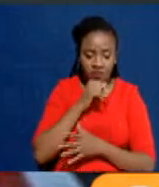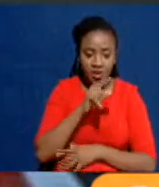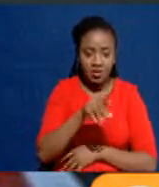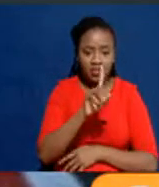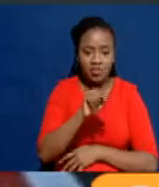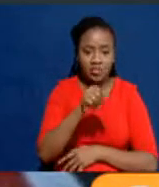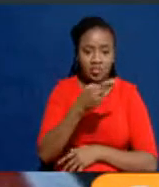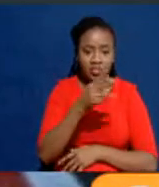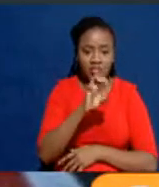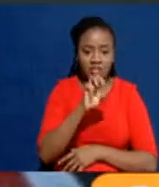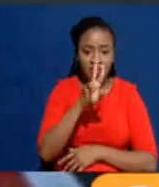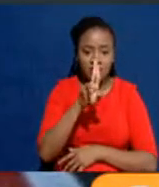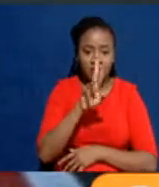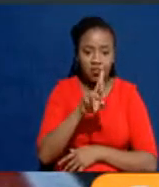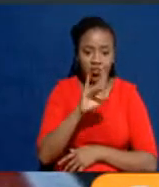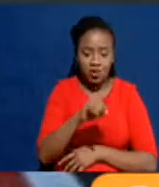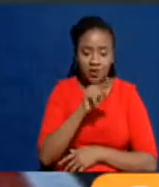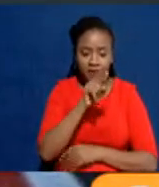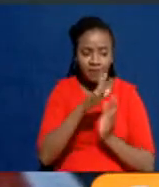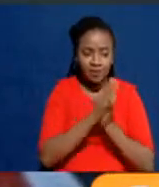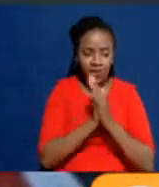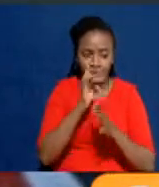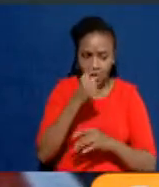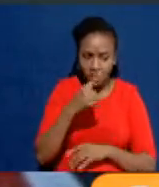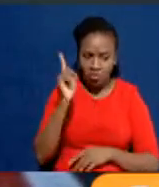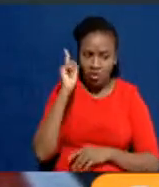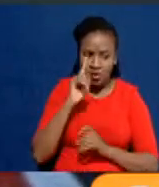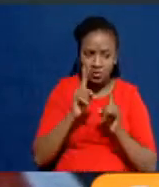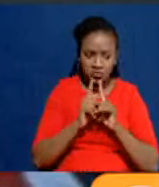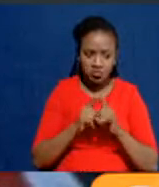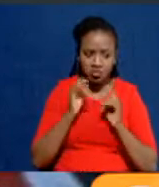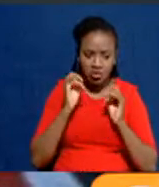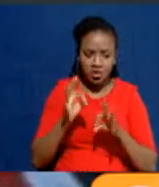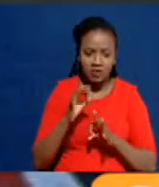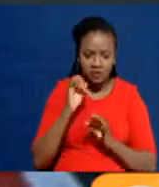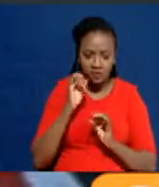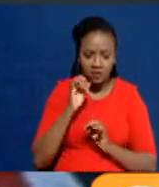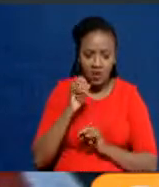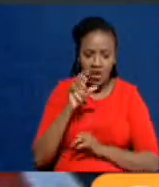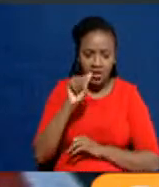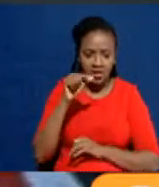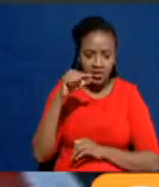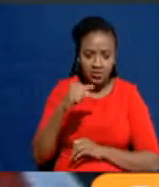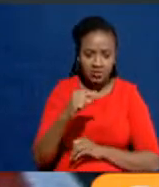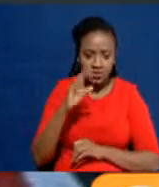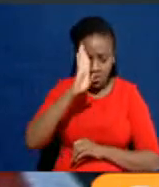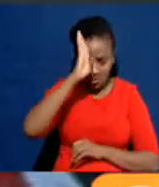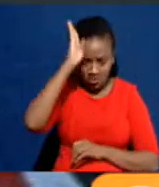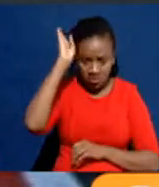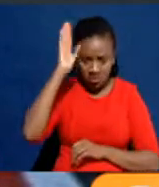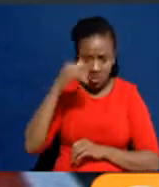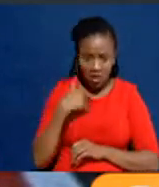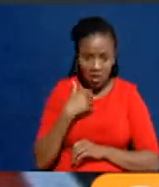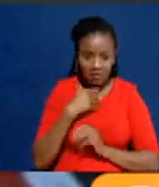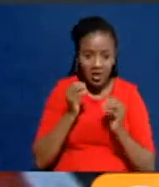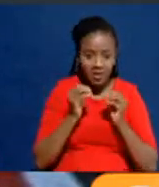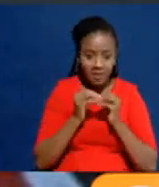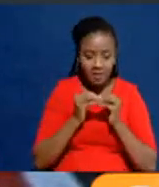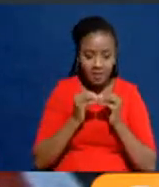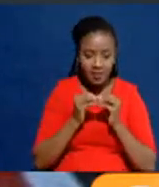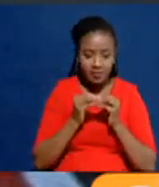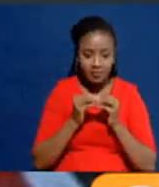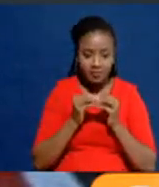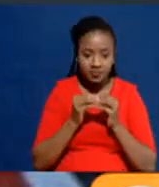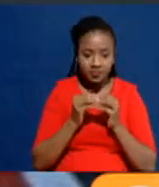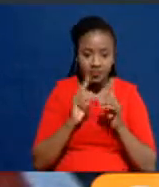assertion was correct and whether Attorney General Justin Muturi actually had a written advisory, as long